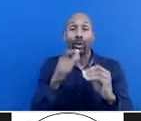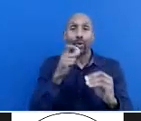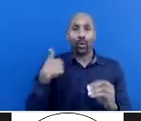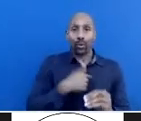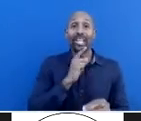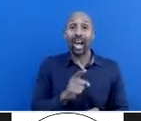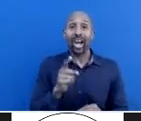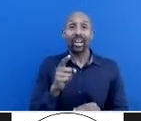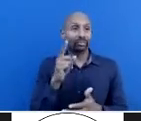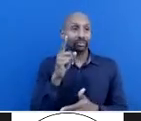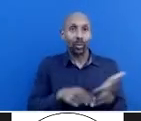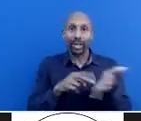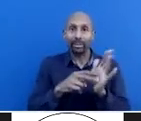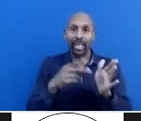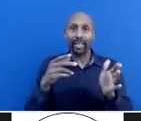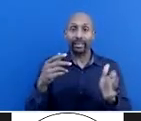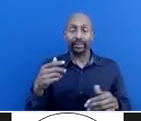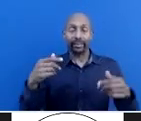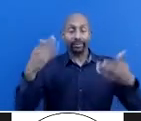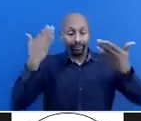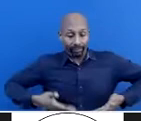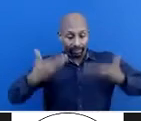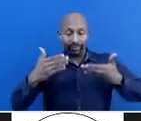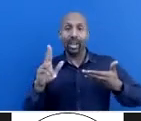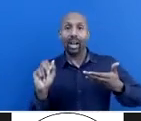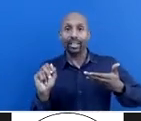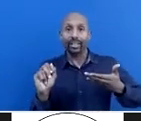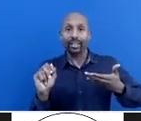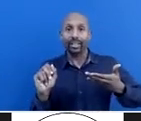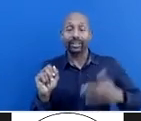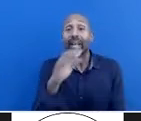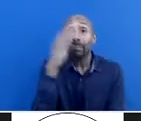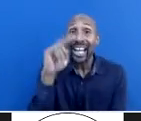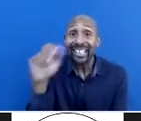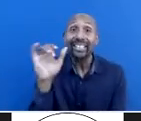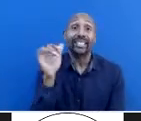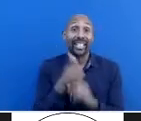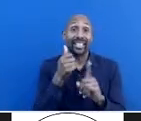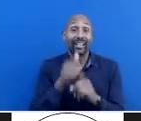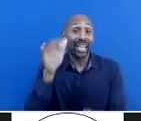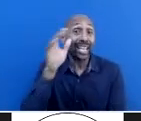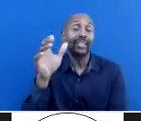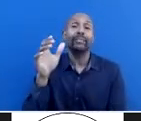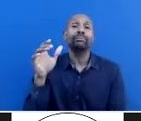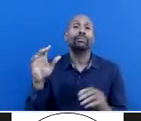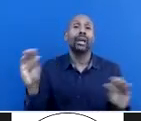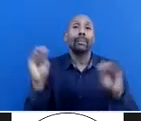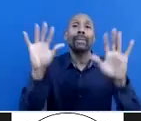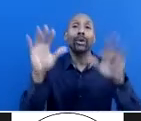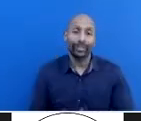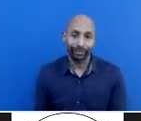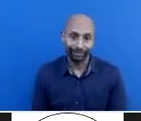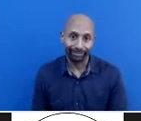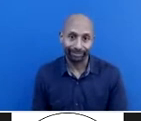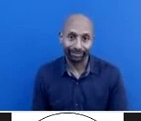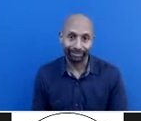us. Blackness is a miracle, because never before in human history had people